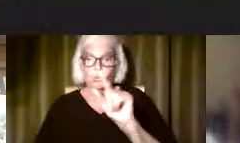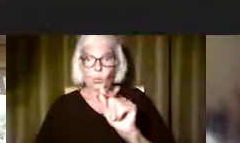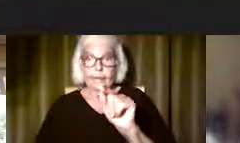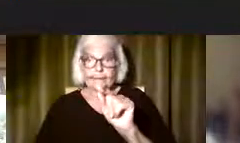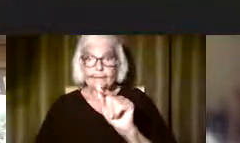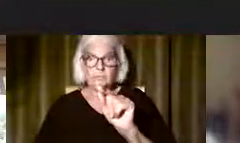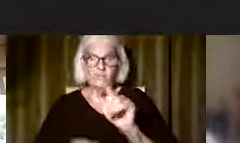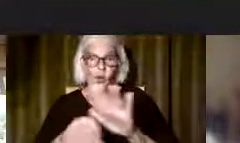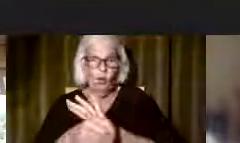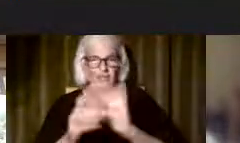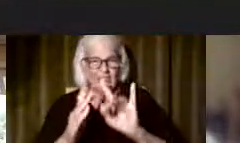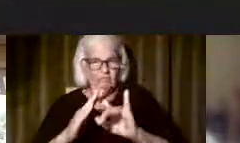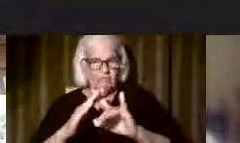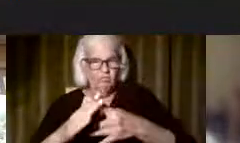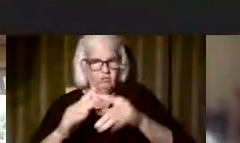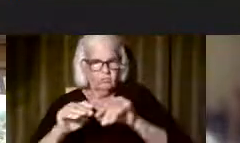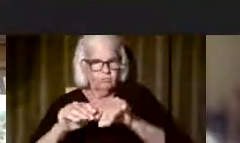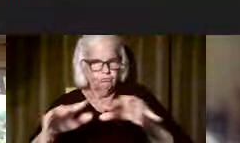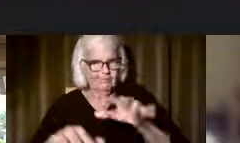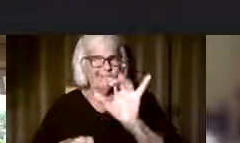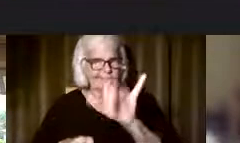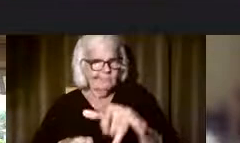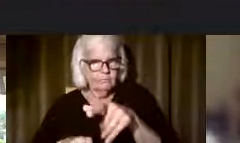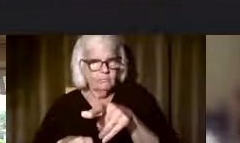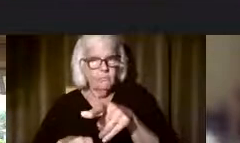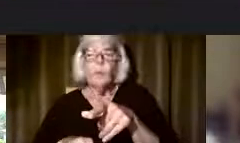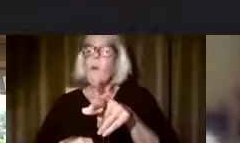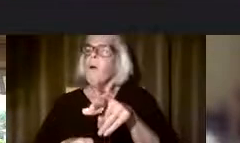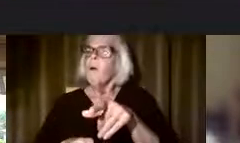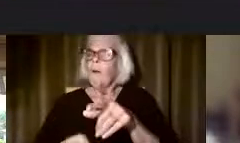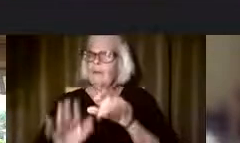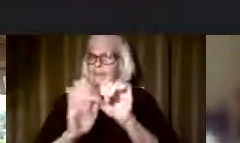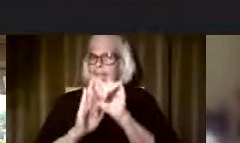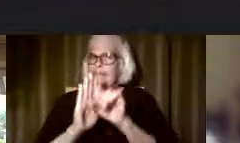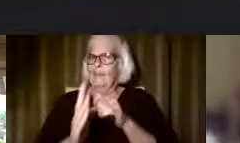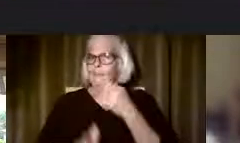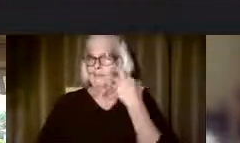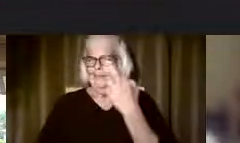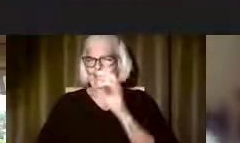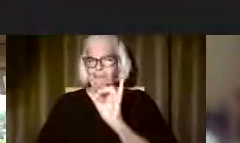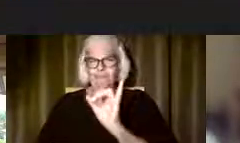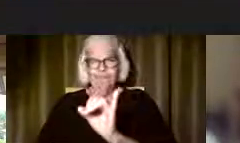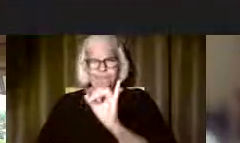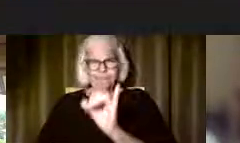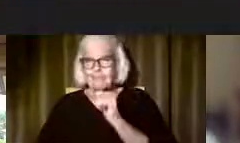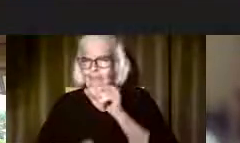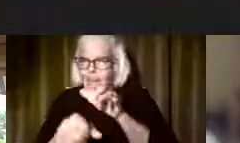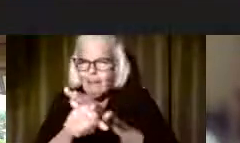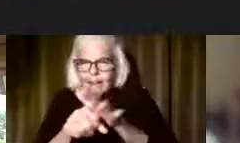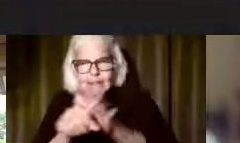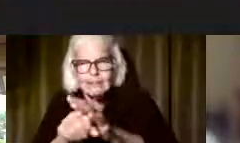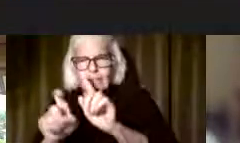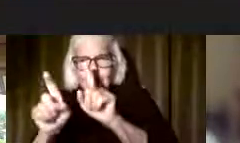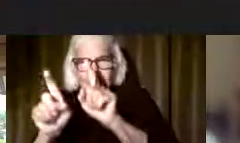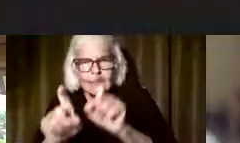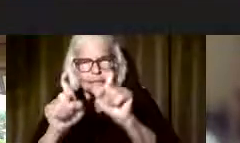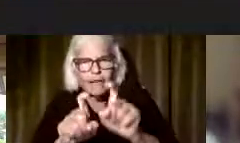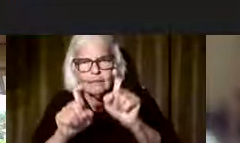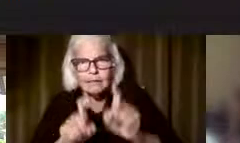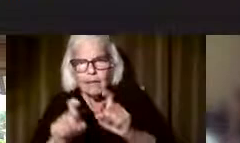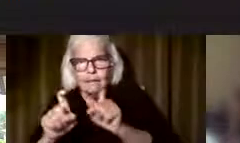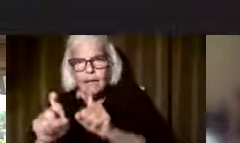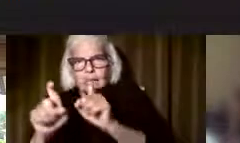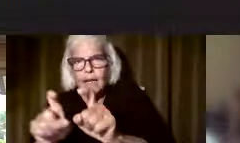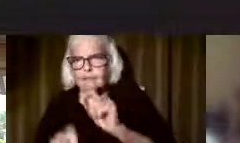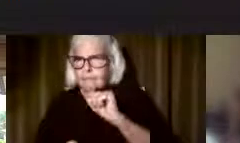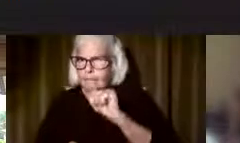there wasn't enough testing available throughout the state. It's one of the main tools that we had at the